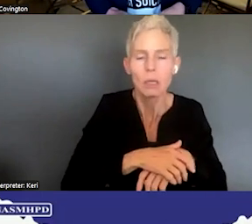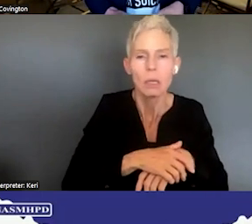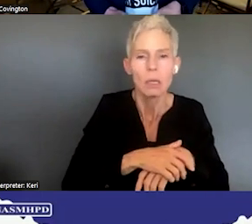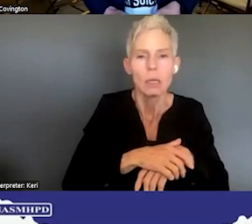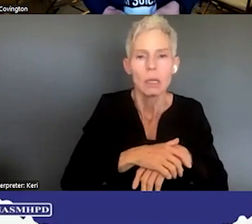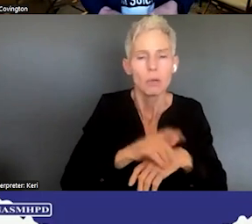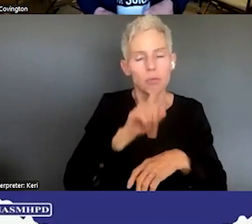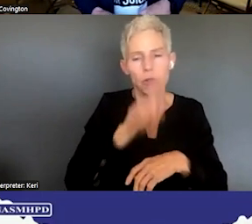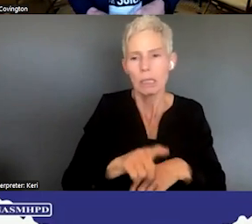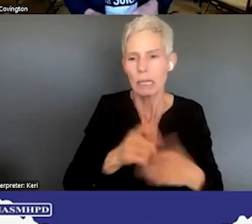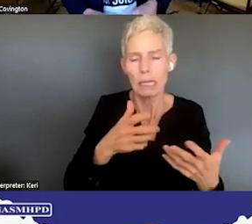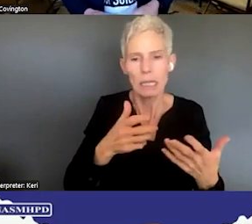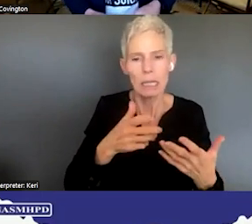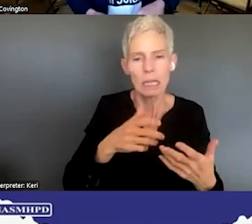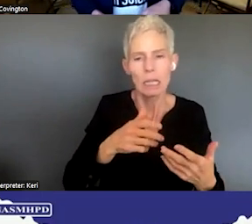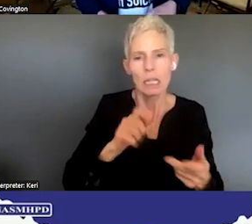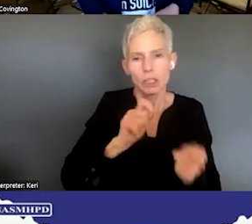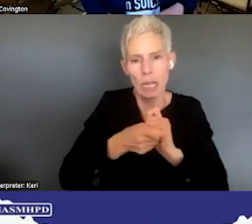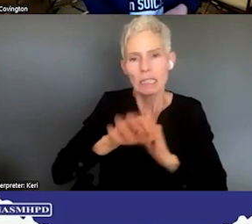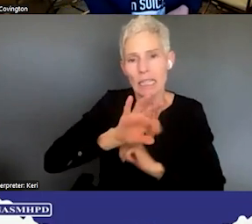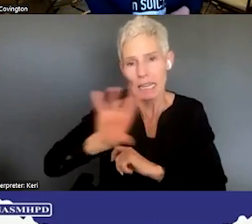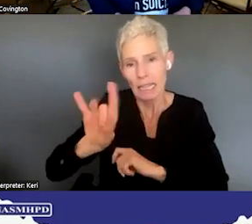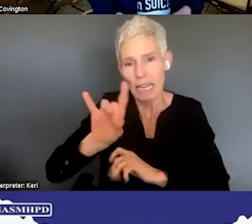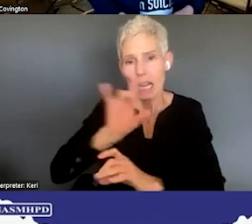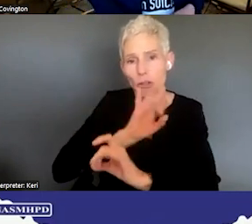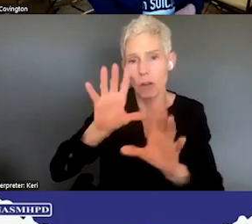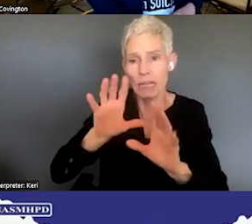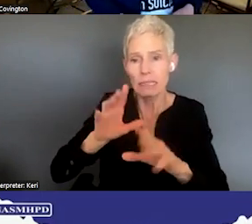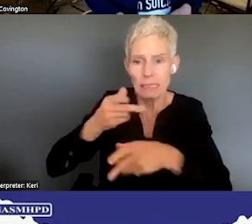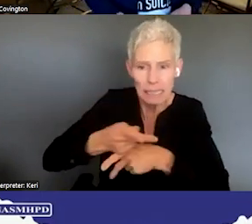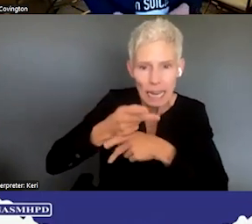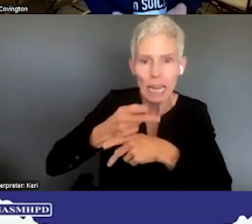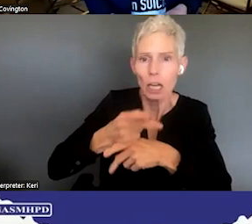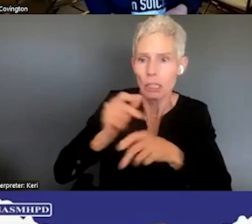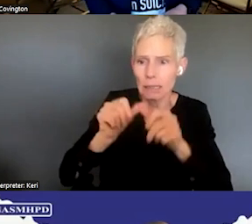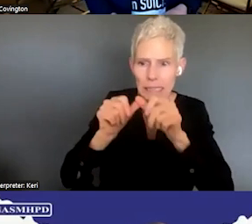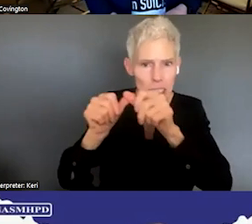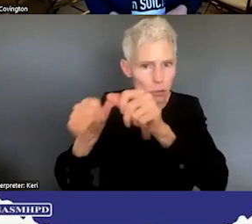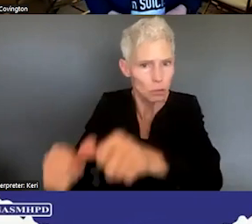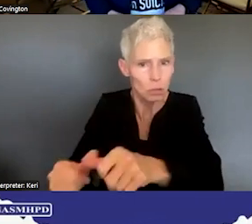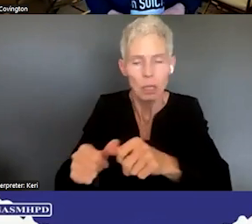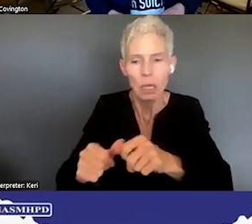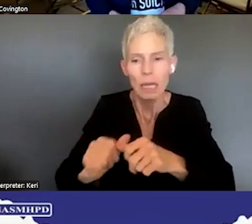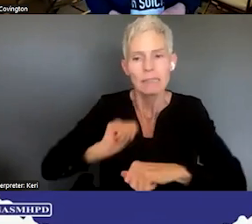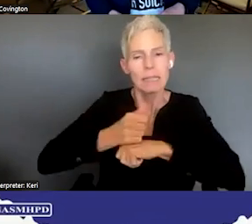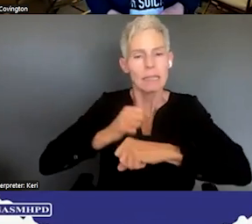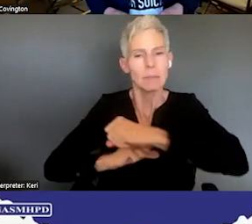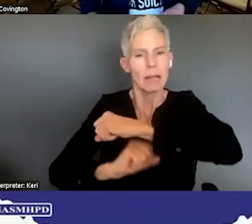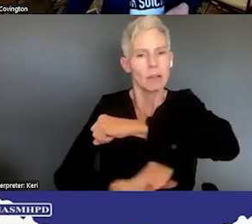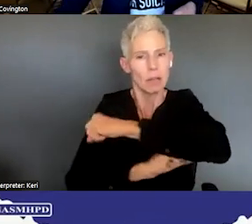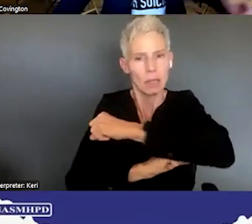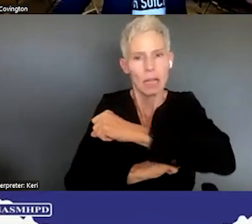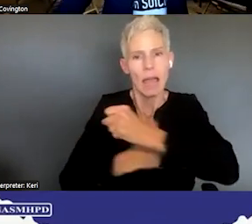really transformed the 988 and crisis care continuum, which really has provided that foundation to have that no wrong